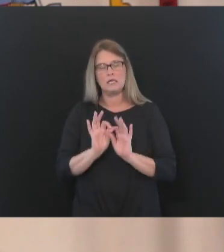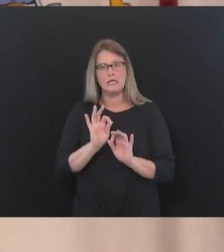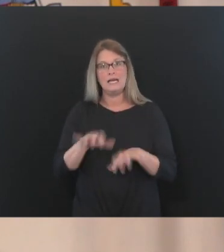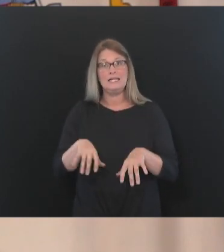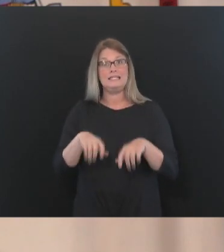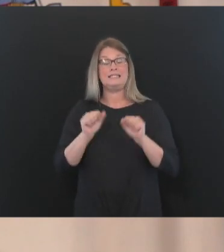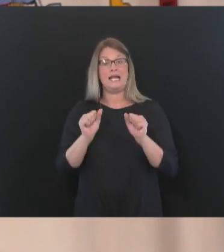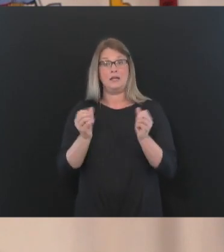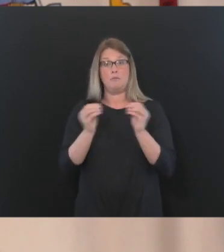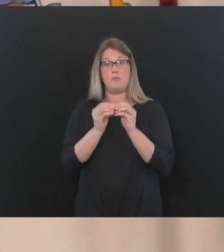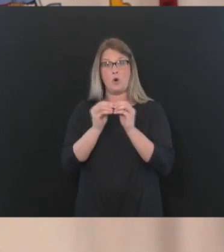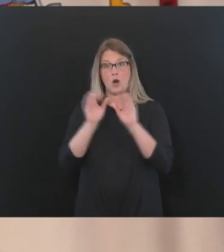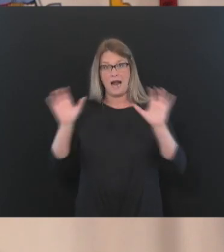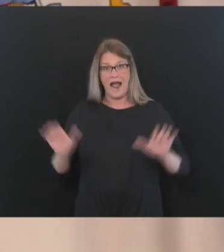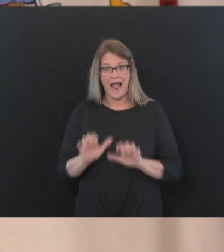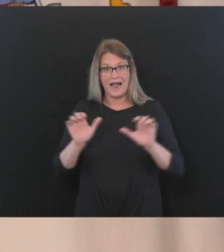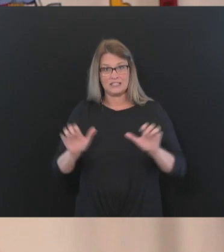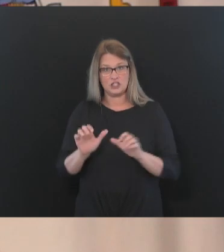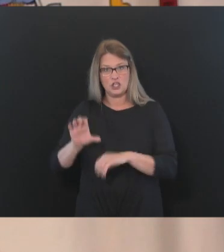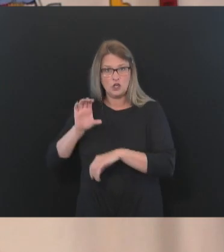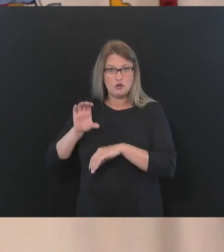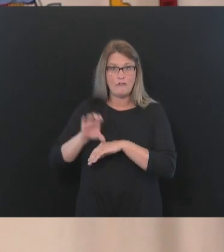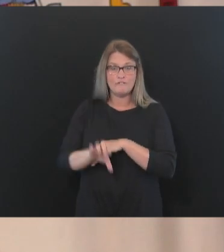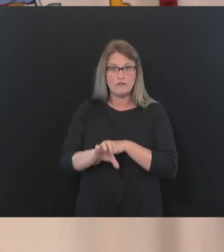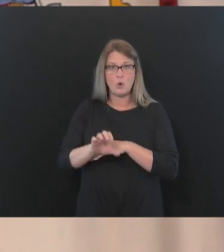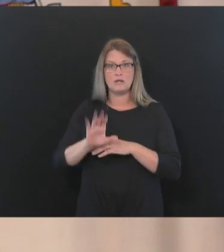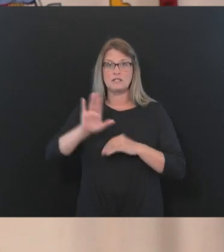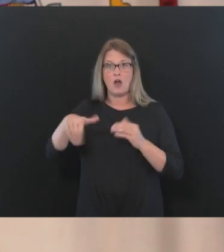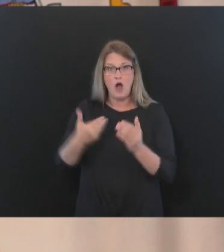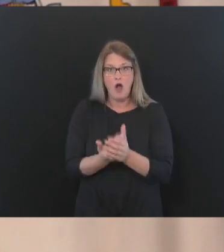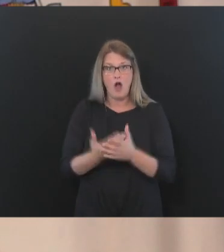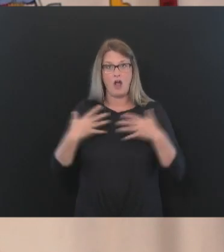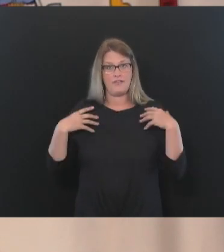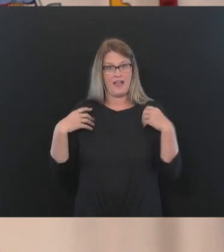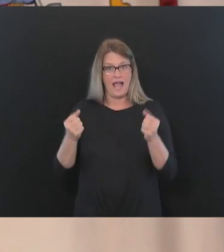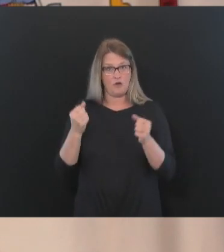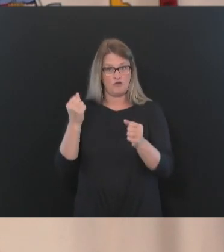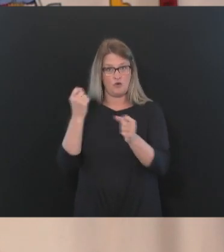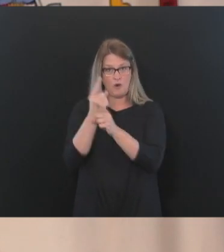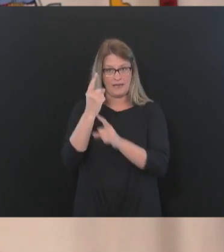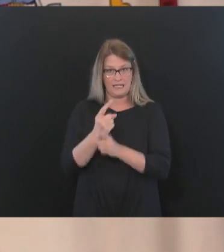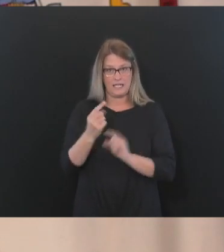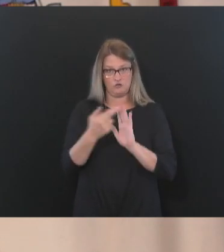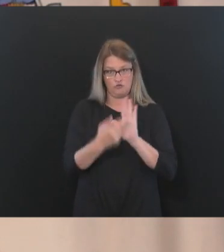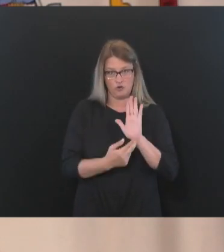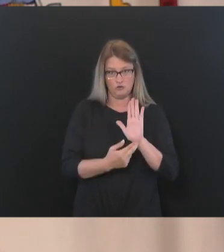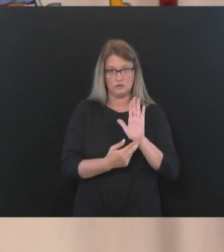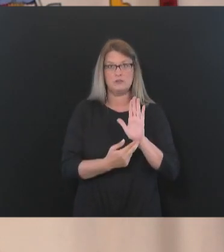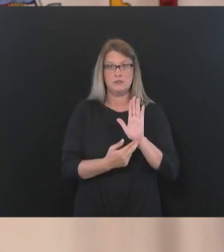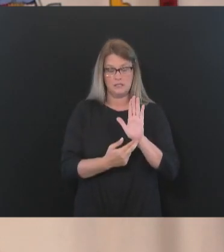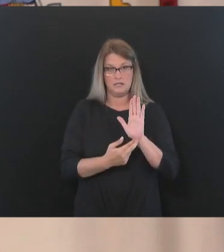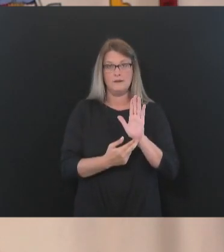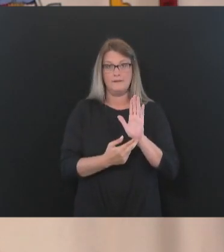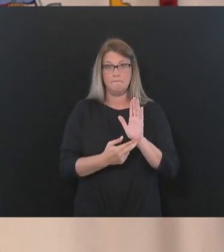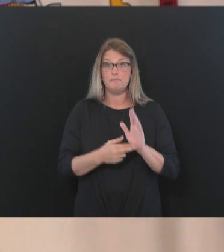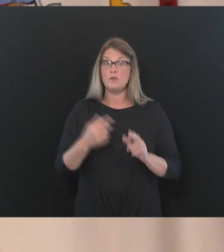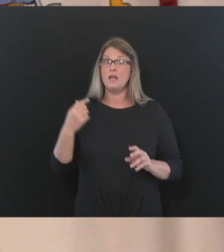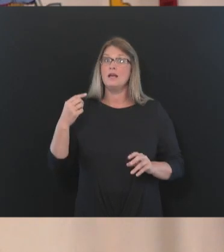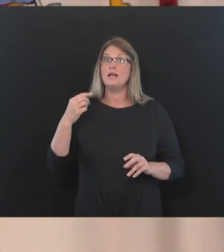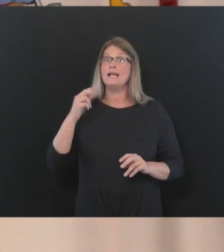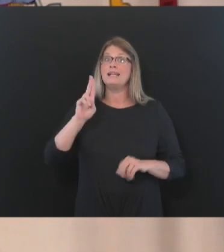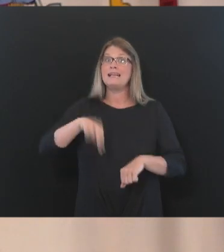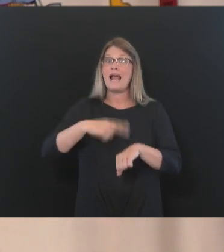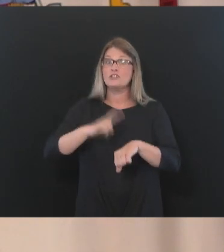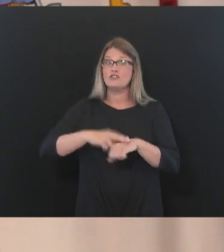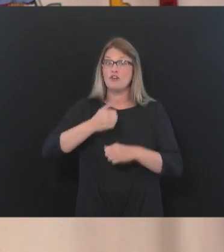taking action to enforce these health regulations. I'm directing the West Virginia National Guard to